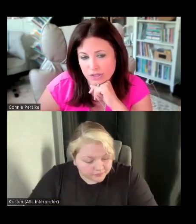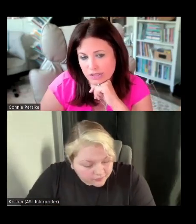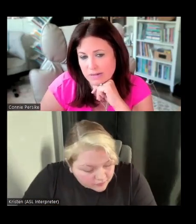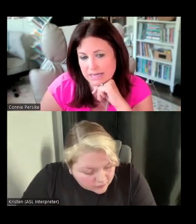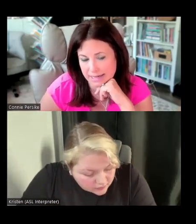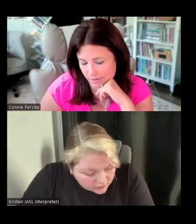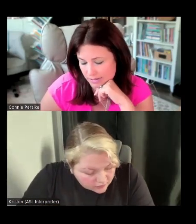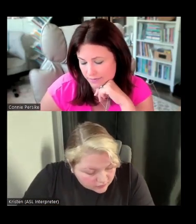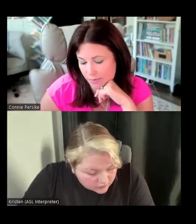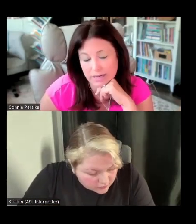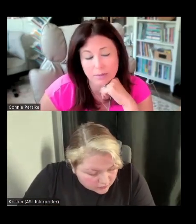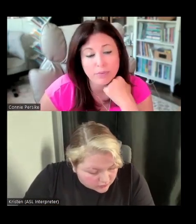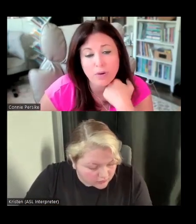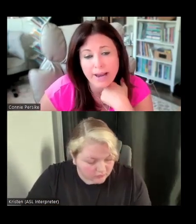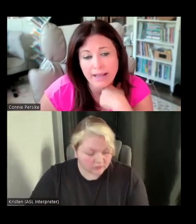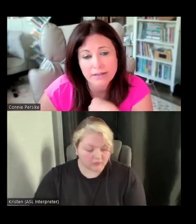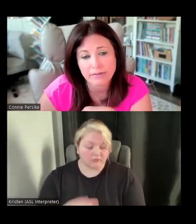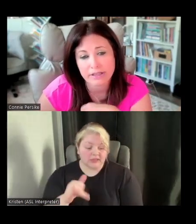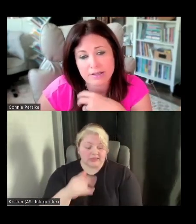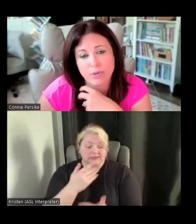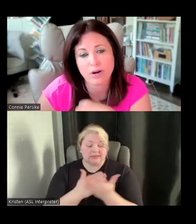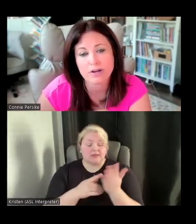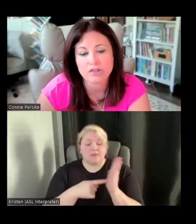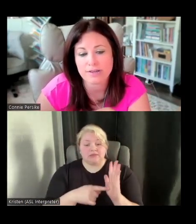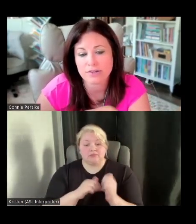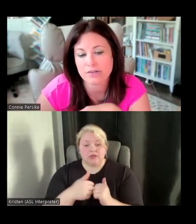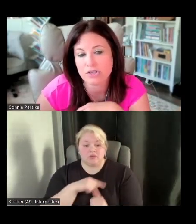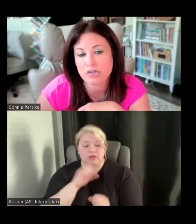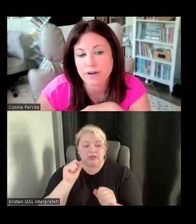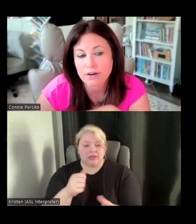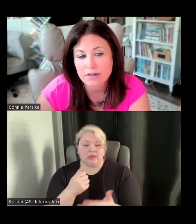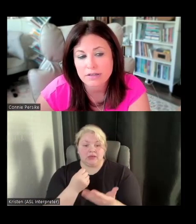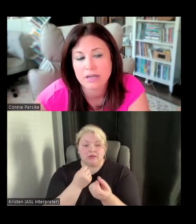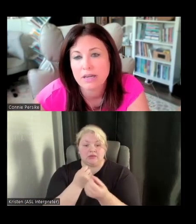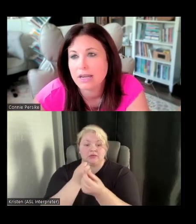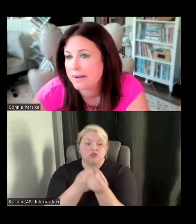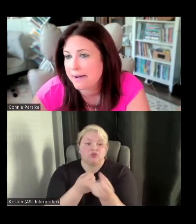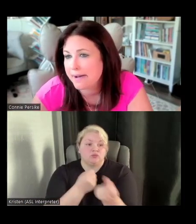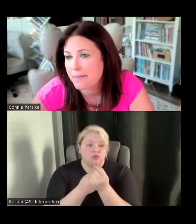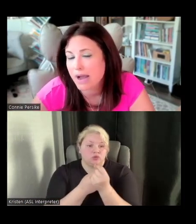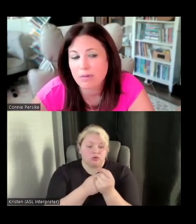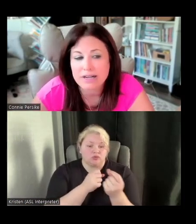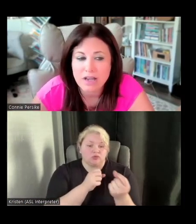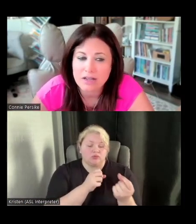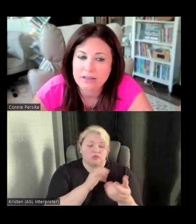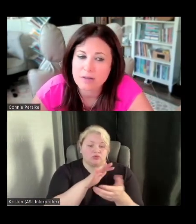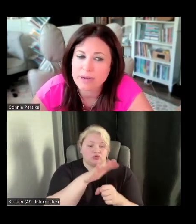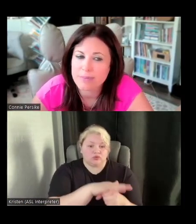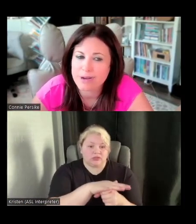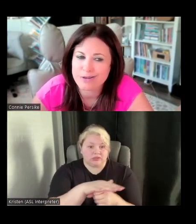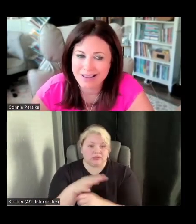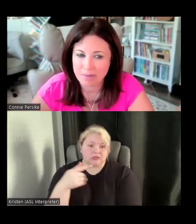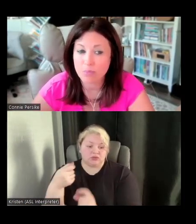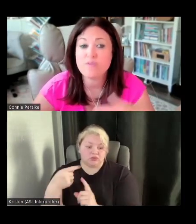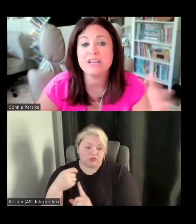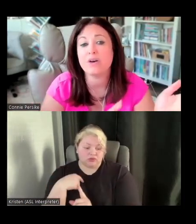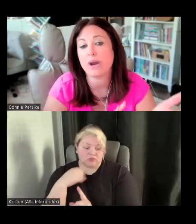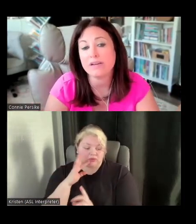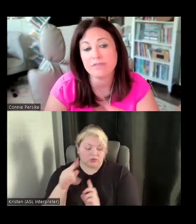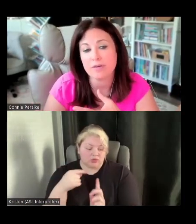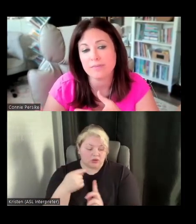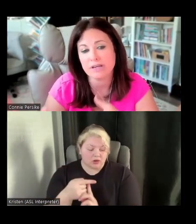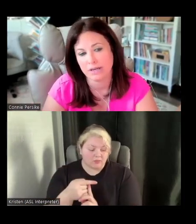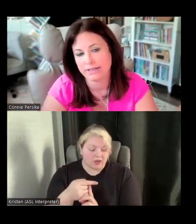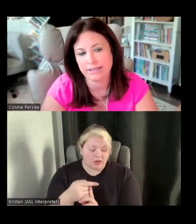So those are some examples of how we can proactively support stressors and triggers. I want to talk a little bit about moving